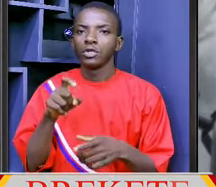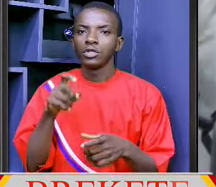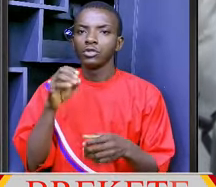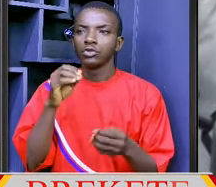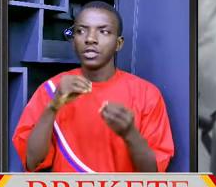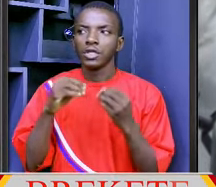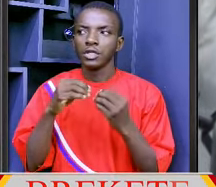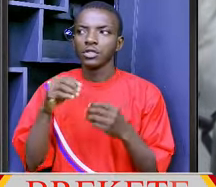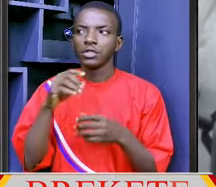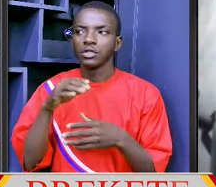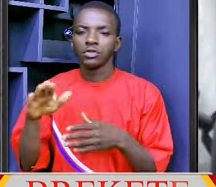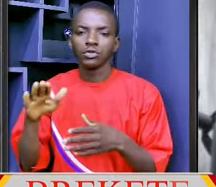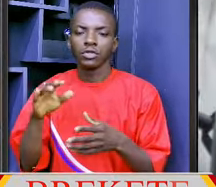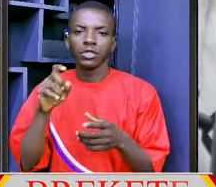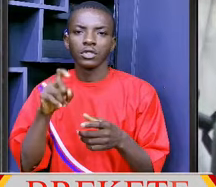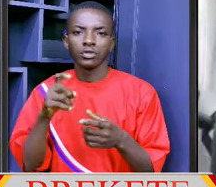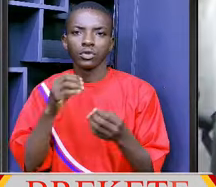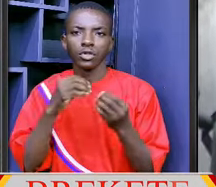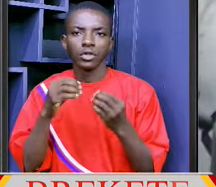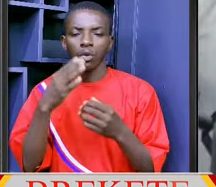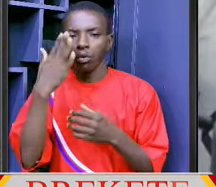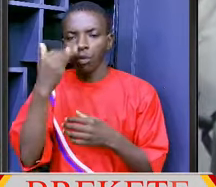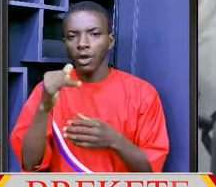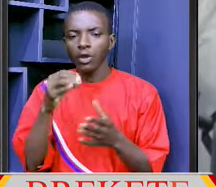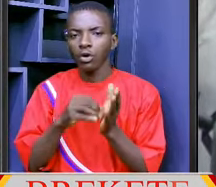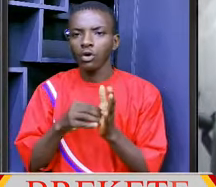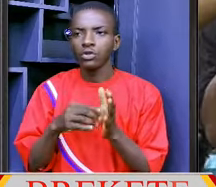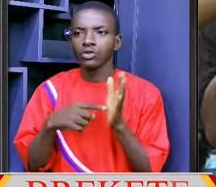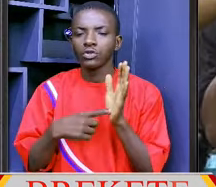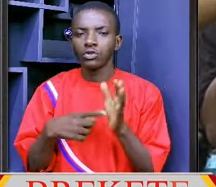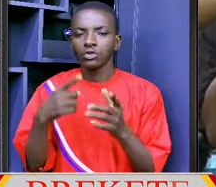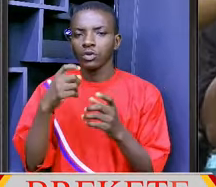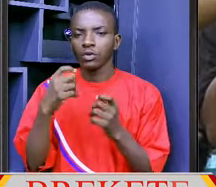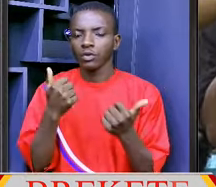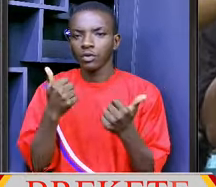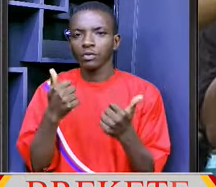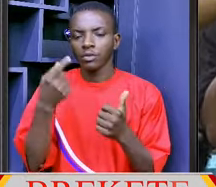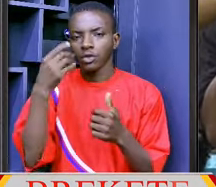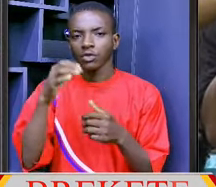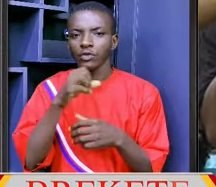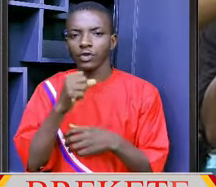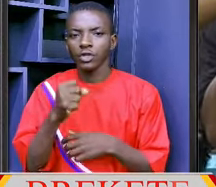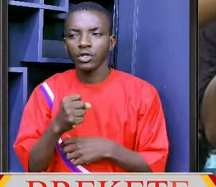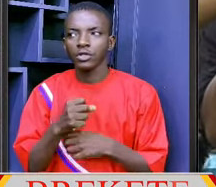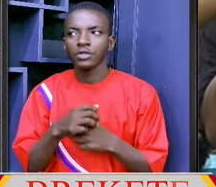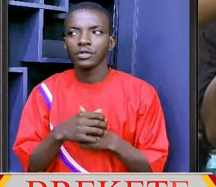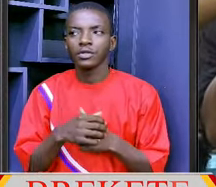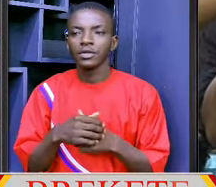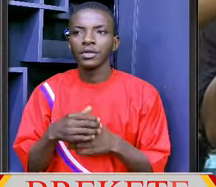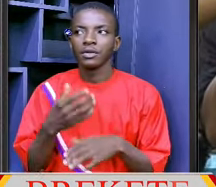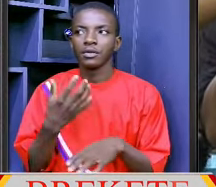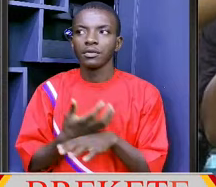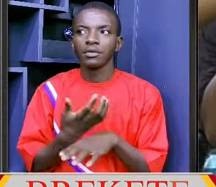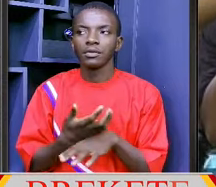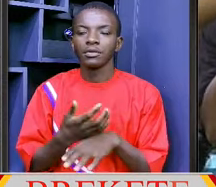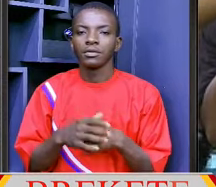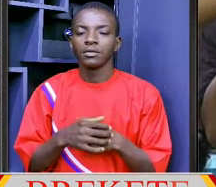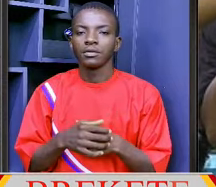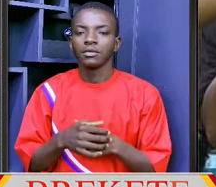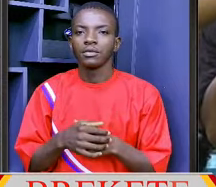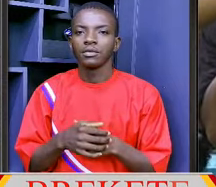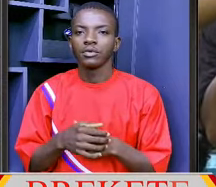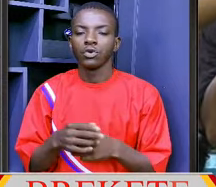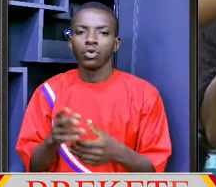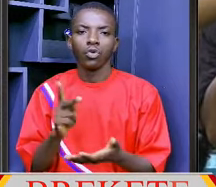eat. These children need to eat. Yes, sir. Why your own they show quick now because of your age? I beg, you